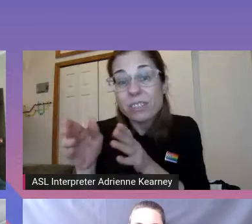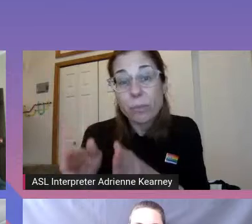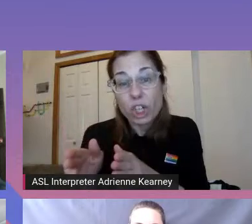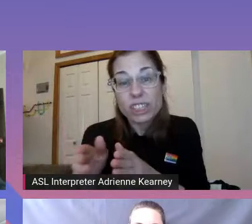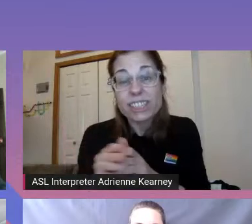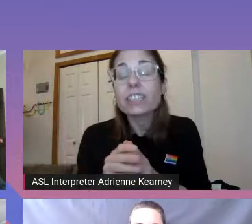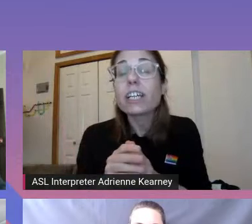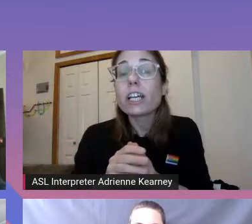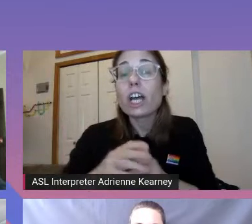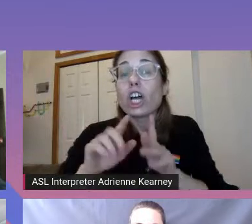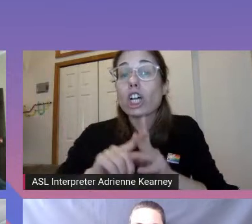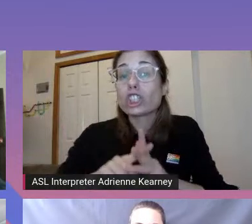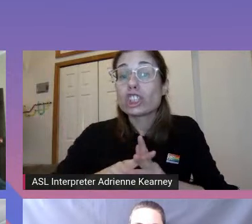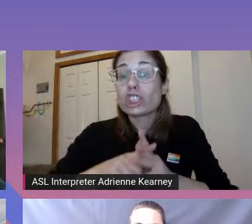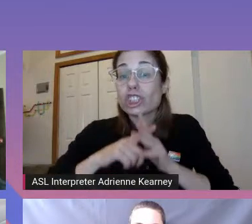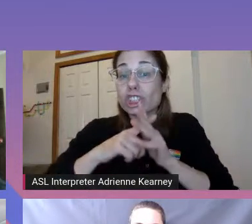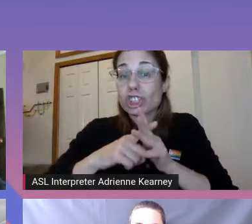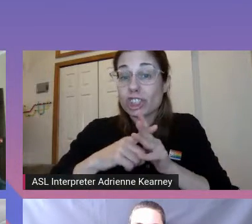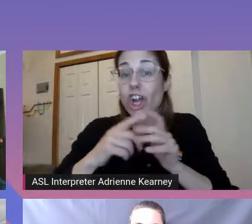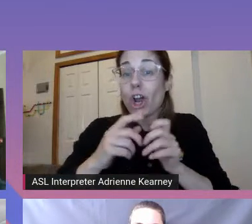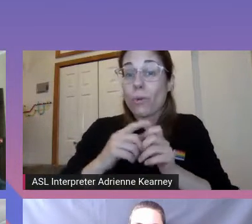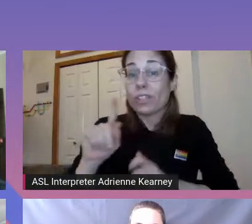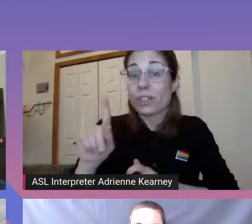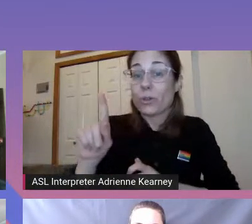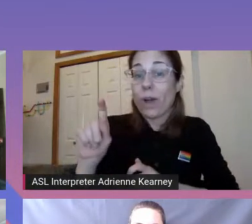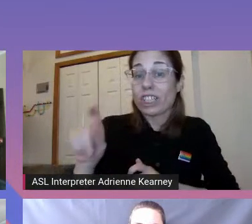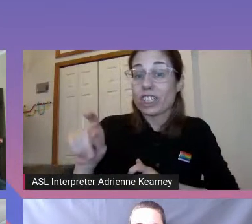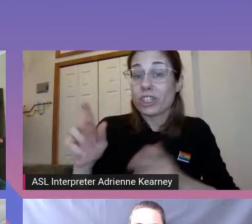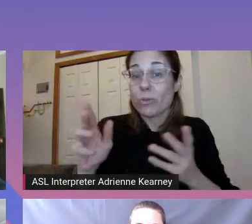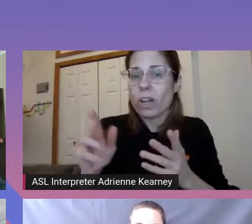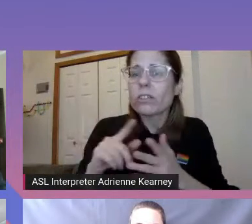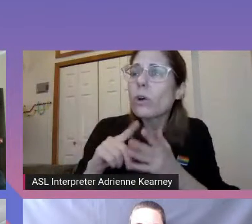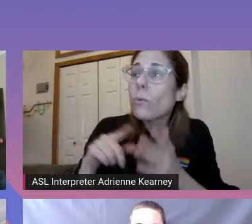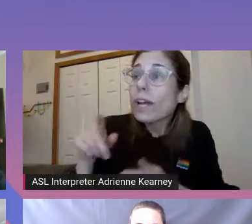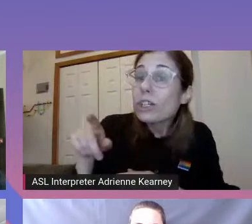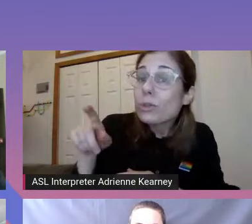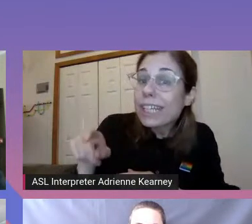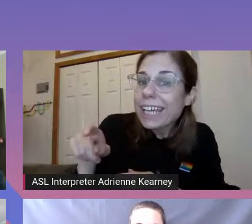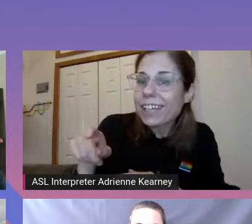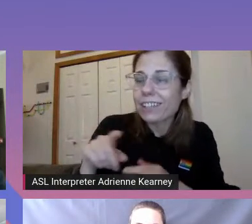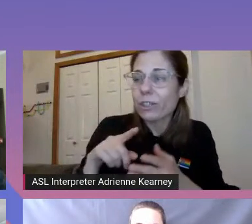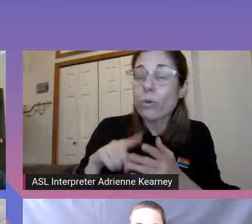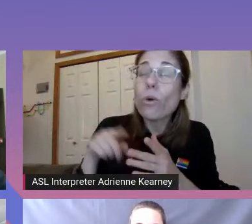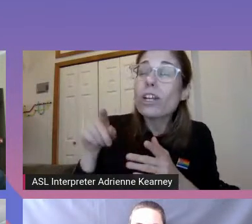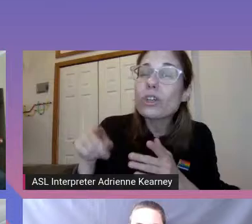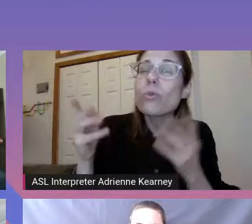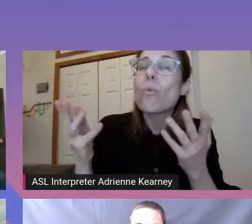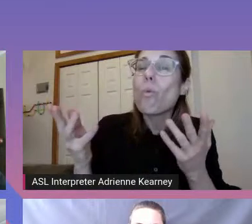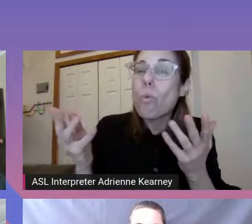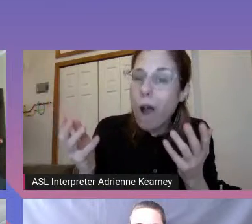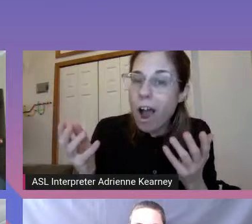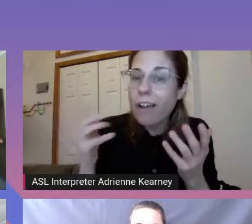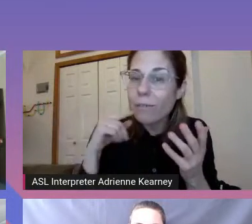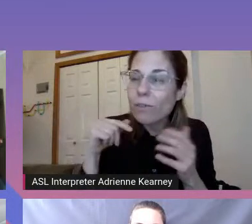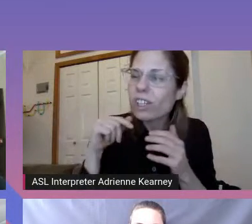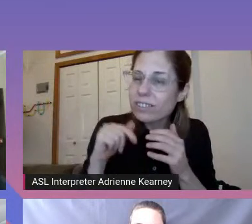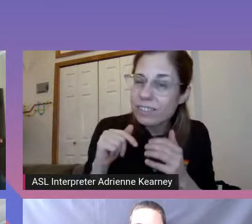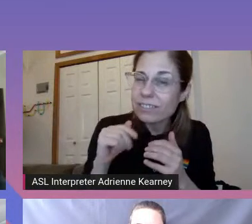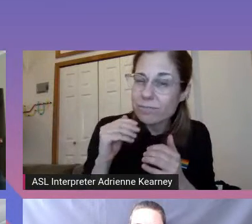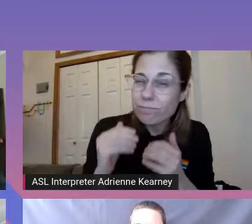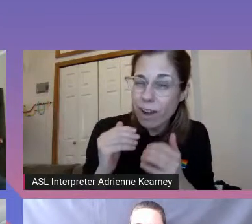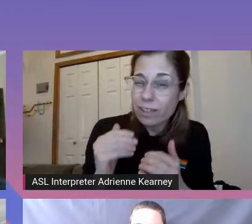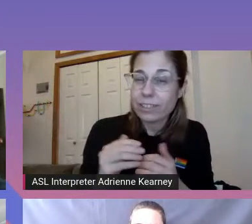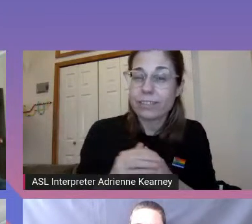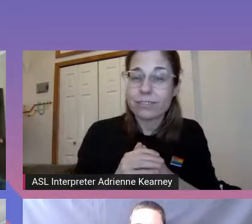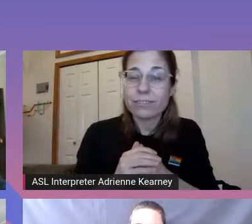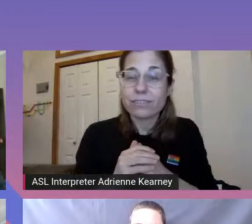want for this process, right? Because and I always try to encourage. It's so funny. We're doing this, more and more in my like work,